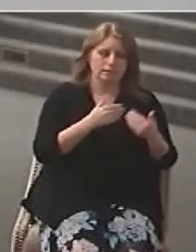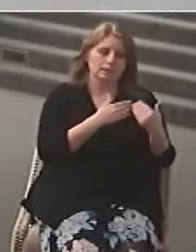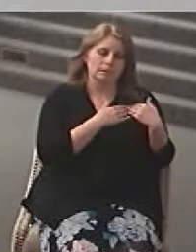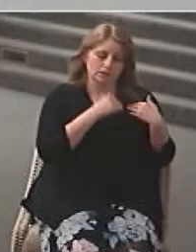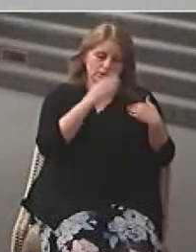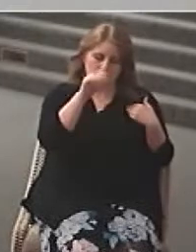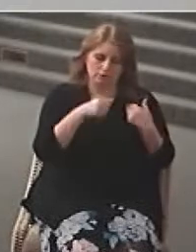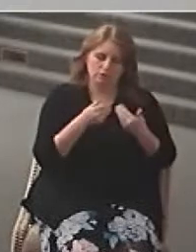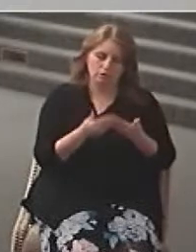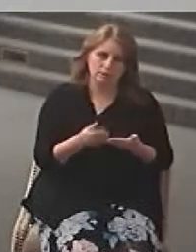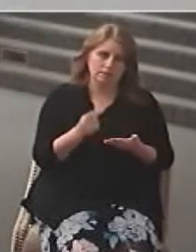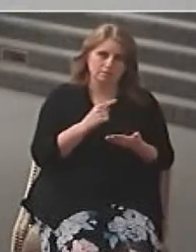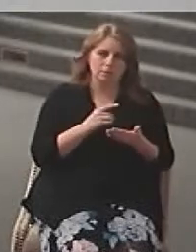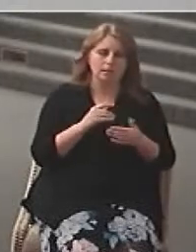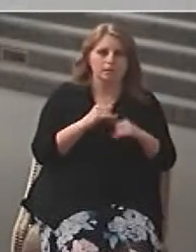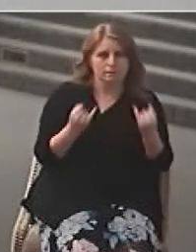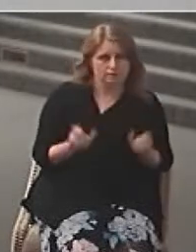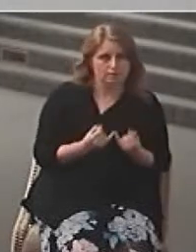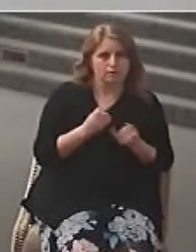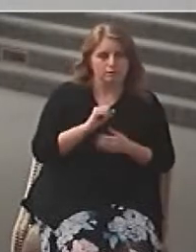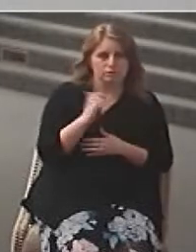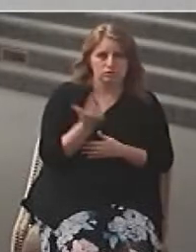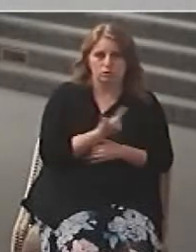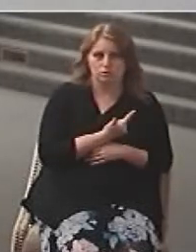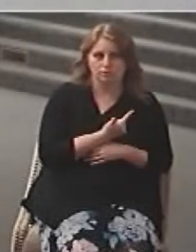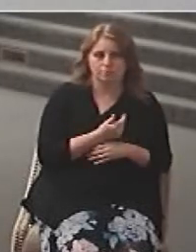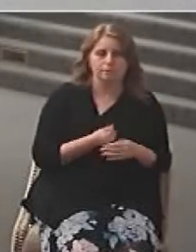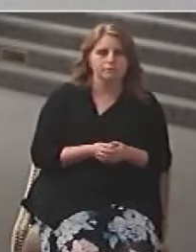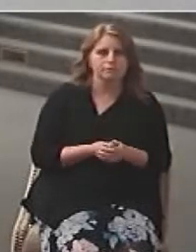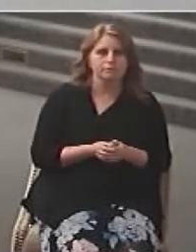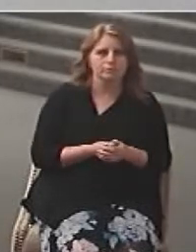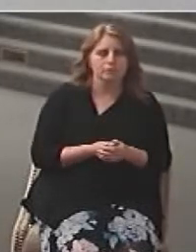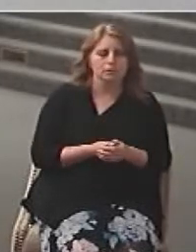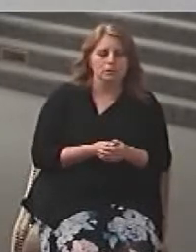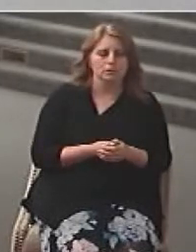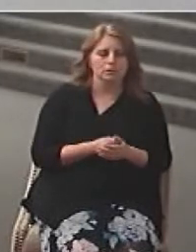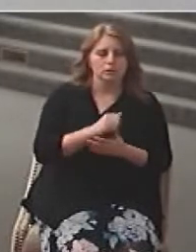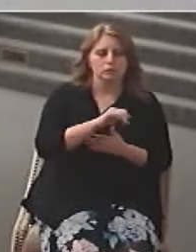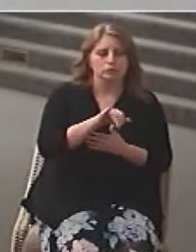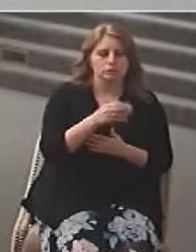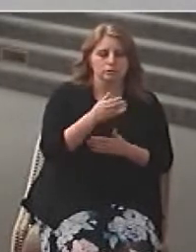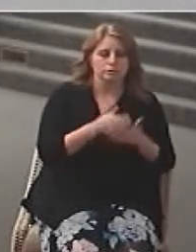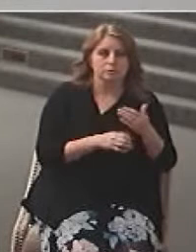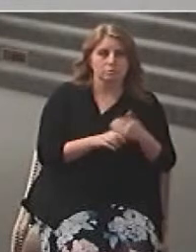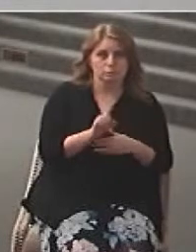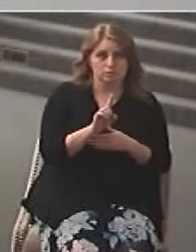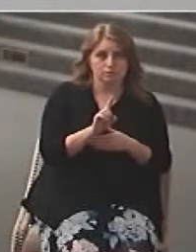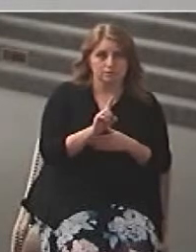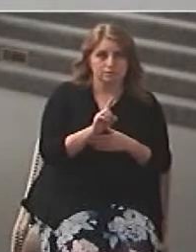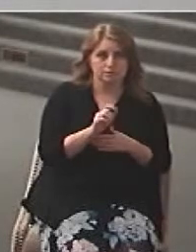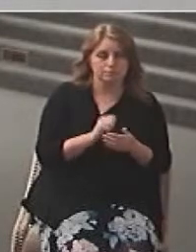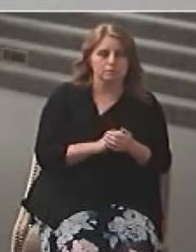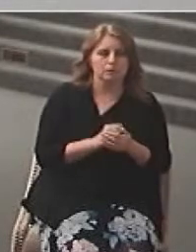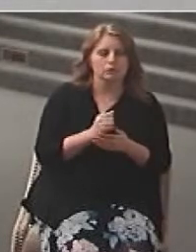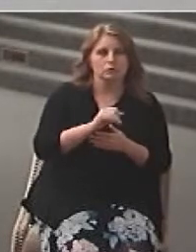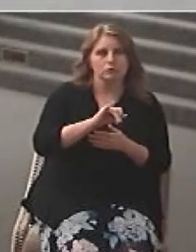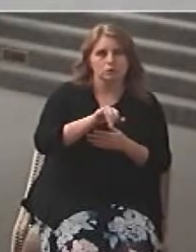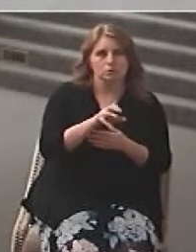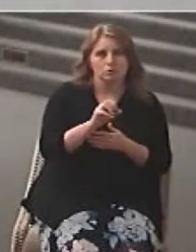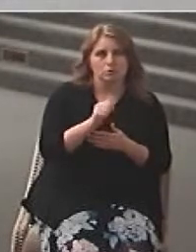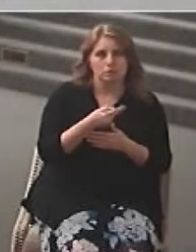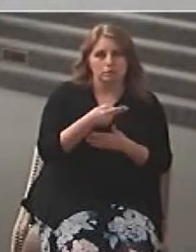him the iniquity of us all. Let's go over to John chapter 1. John chapter